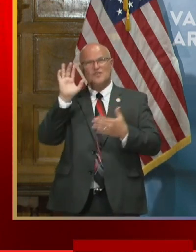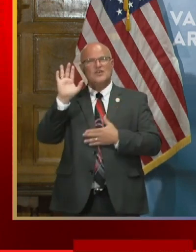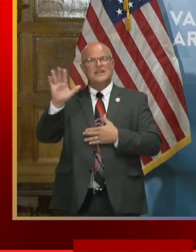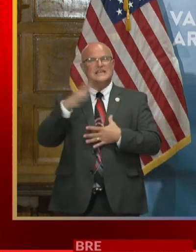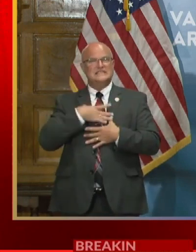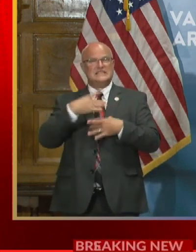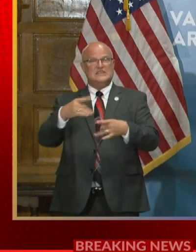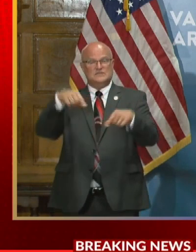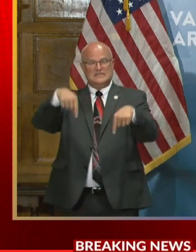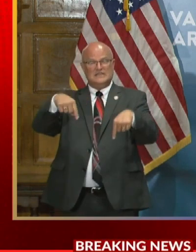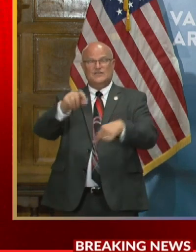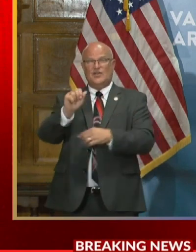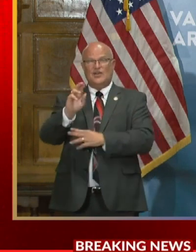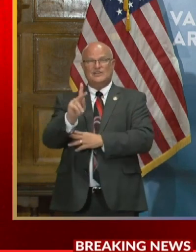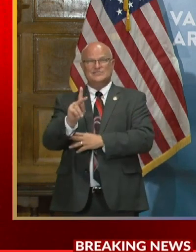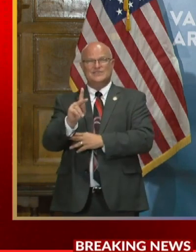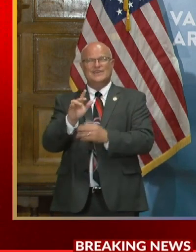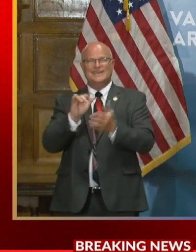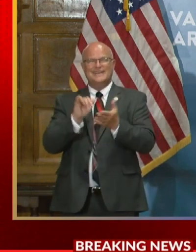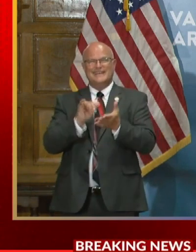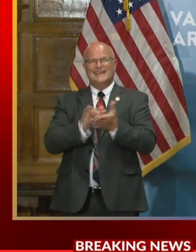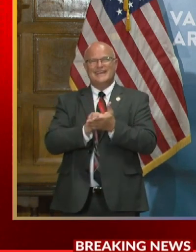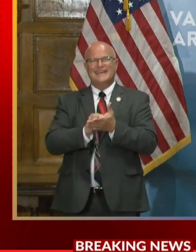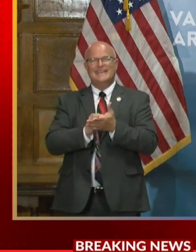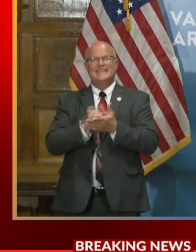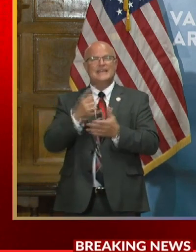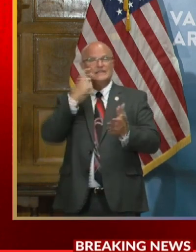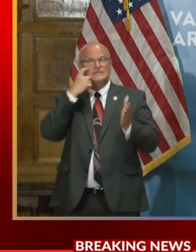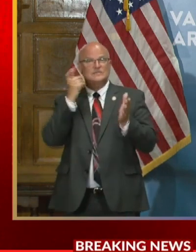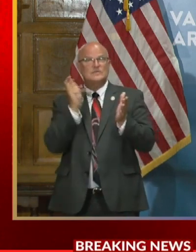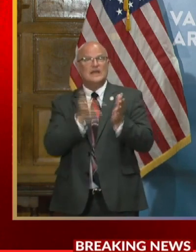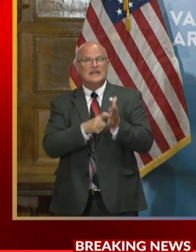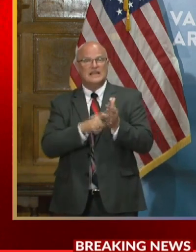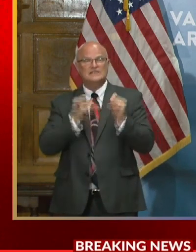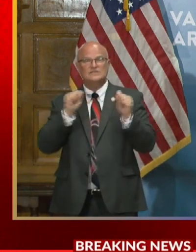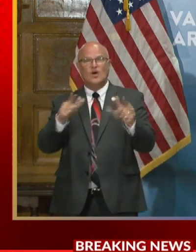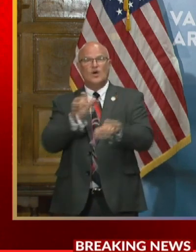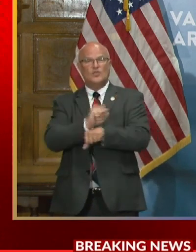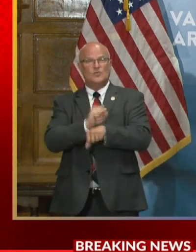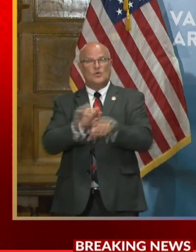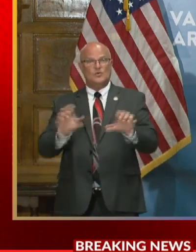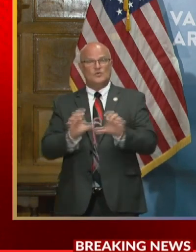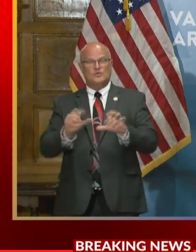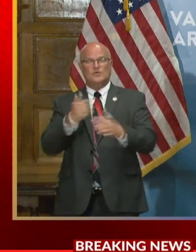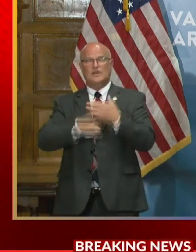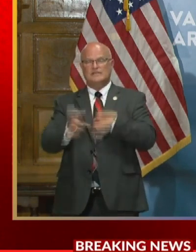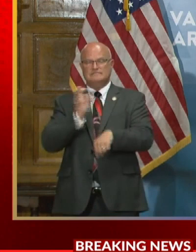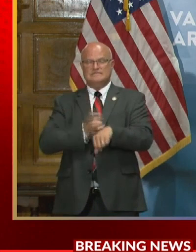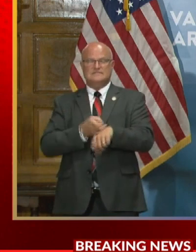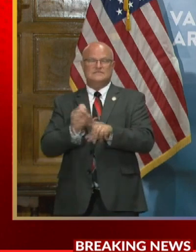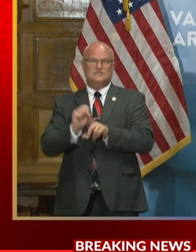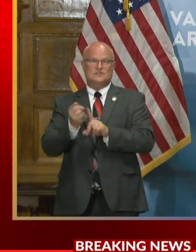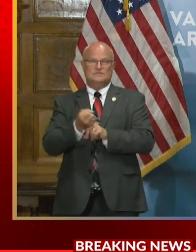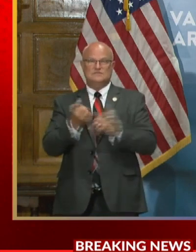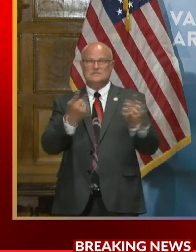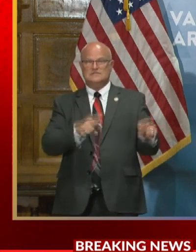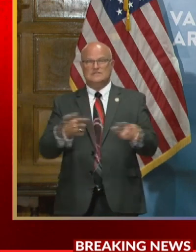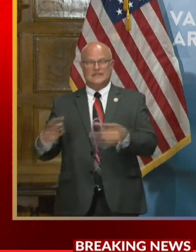his interest in Arkansas, and that he recognized all the work that we're doing under very difficult